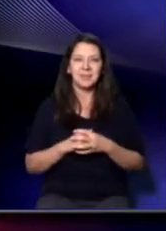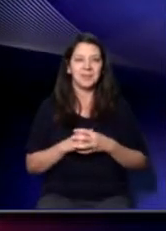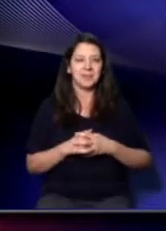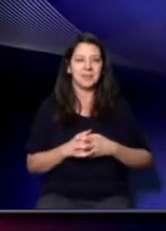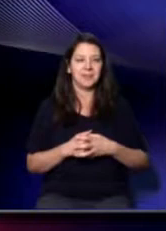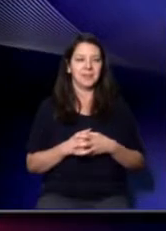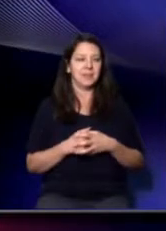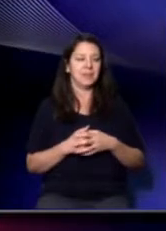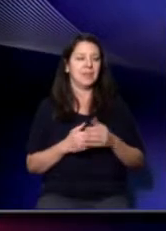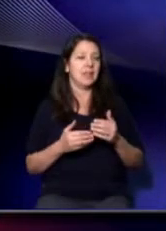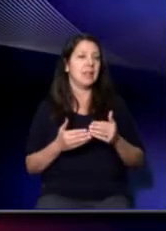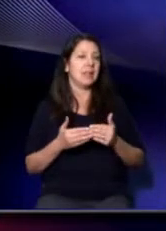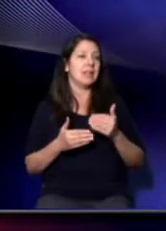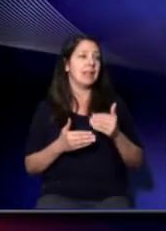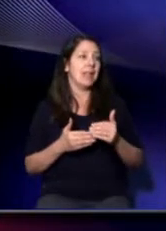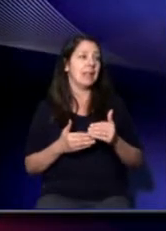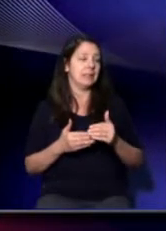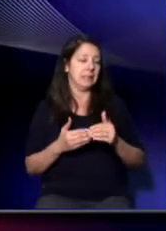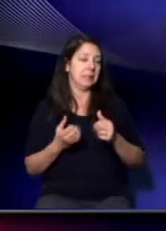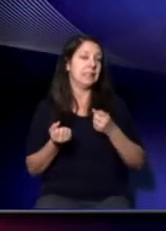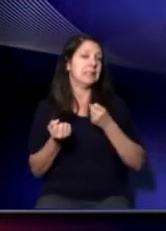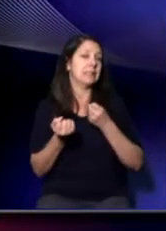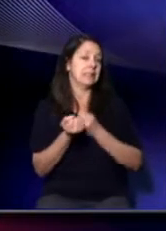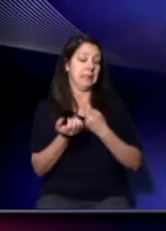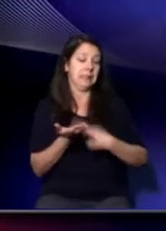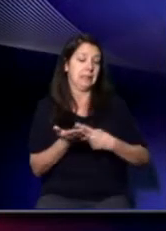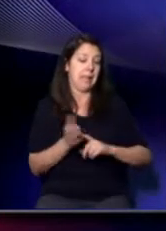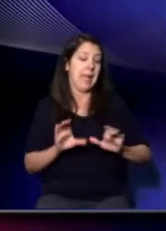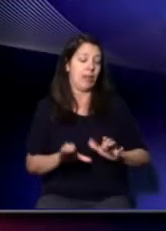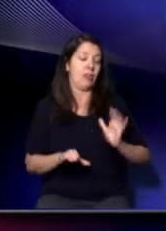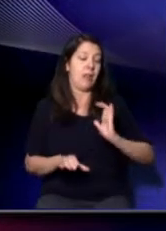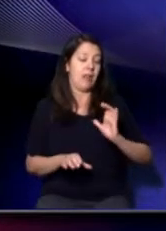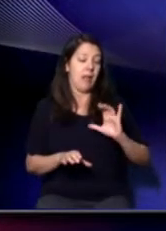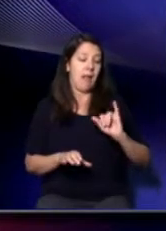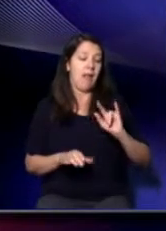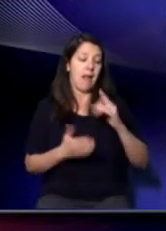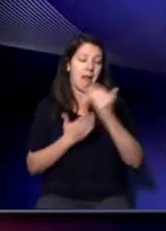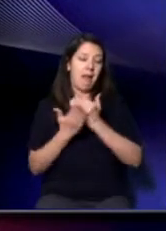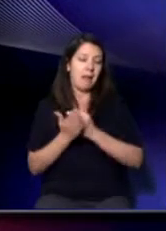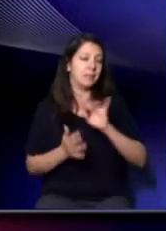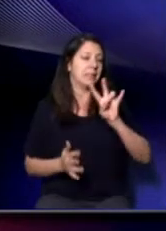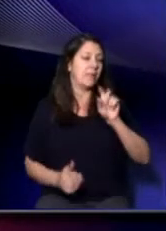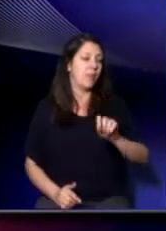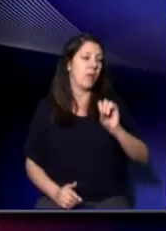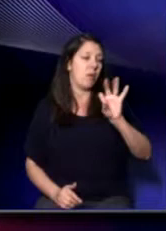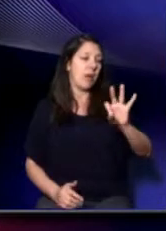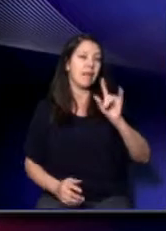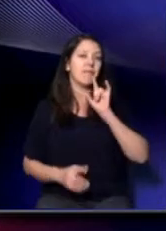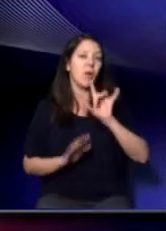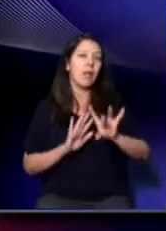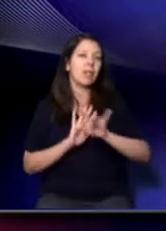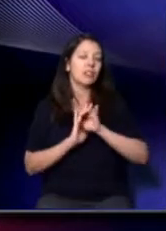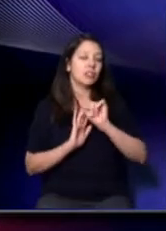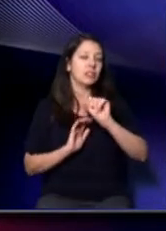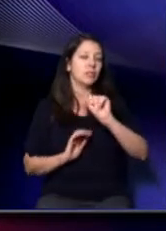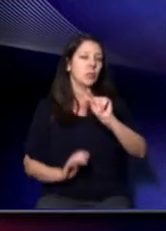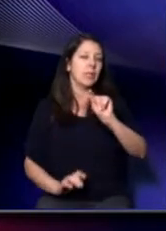Okay, next discussion and action item, 7.09, election of 2017